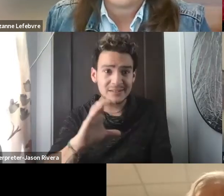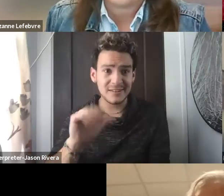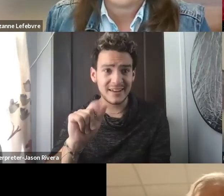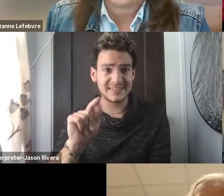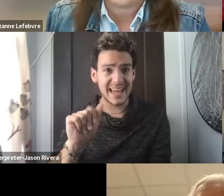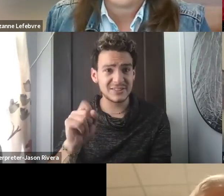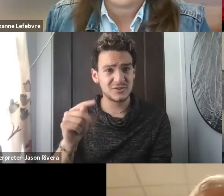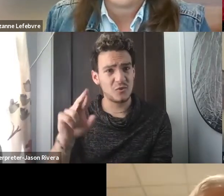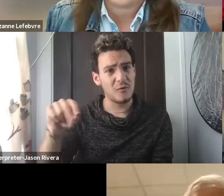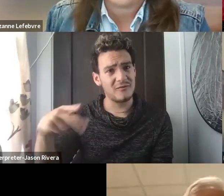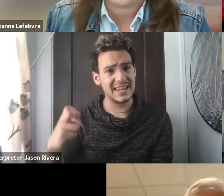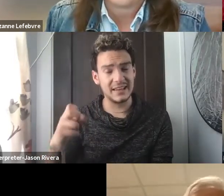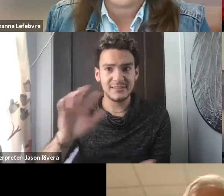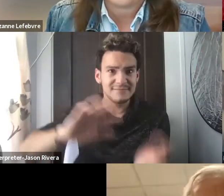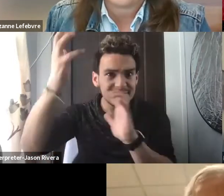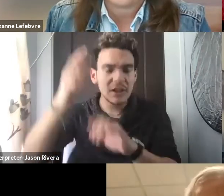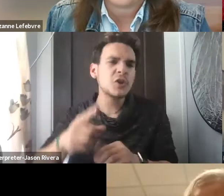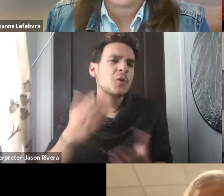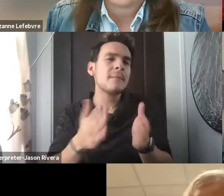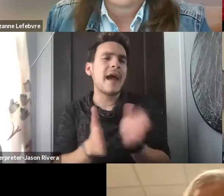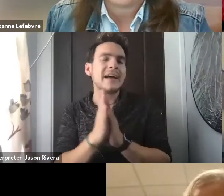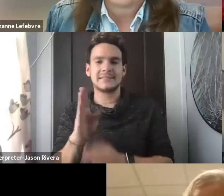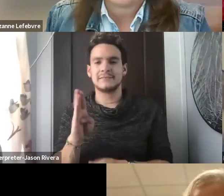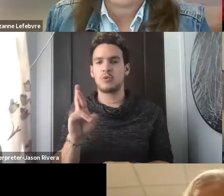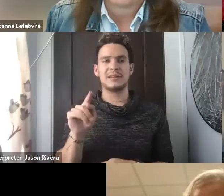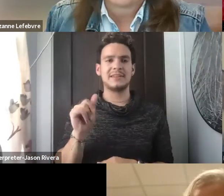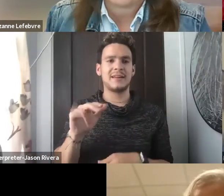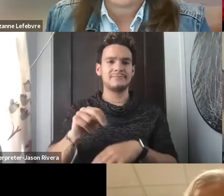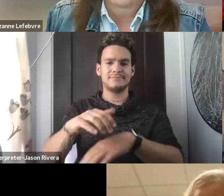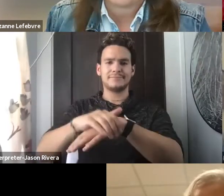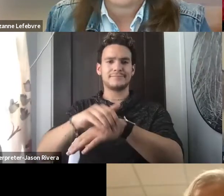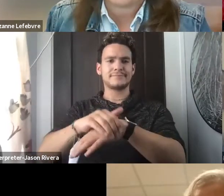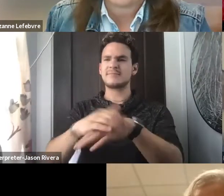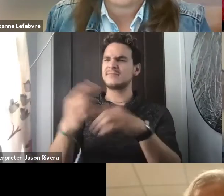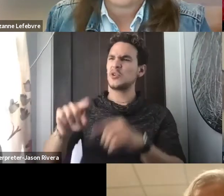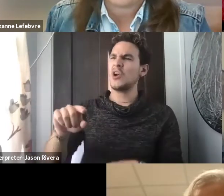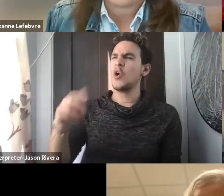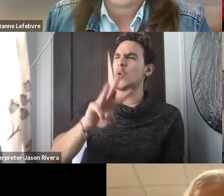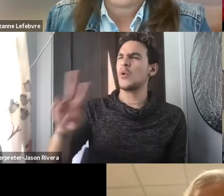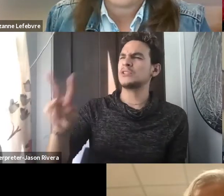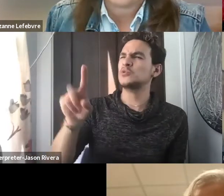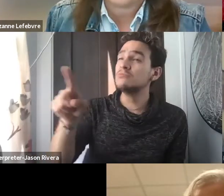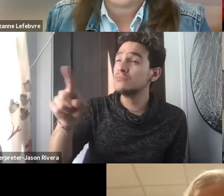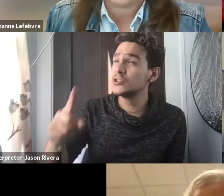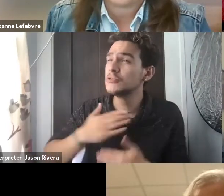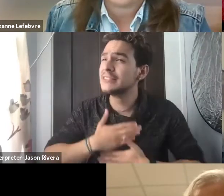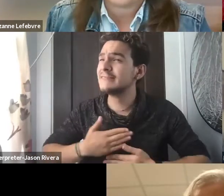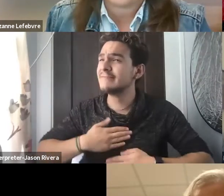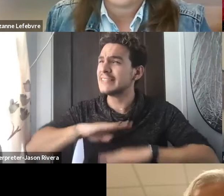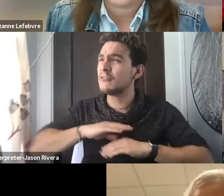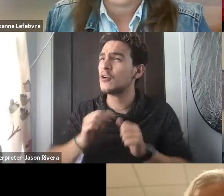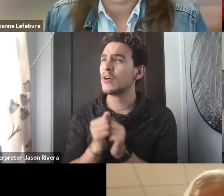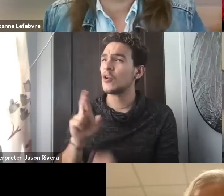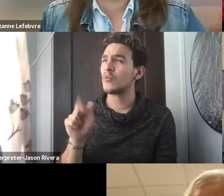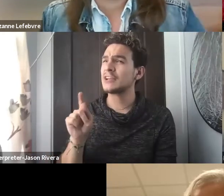you might ask, you know, the Britons during the height of World War II, are you satisfied with rationing only 2 days a